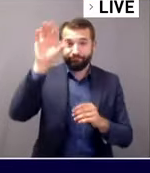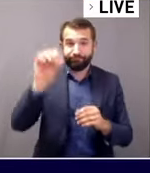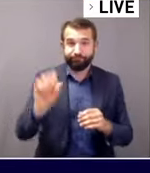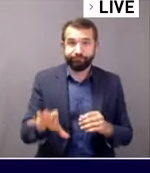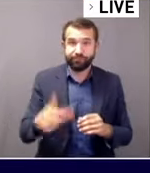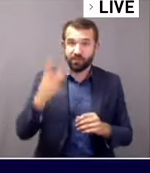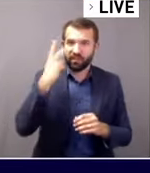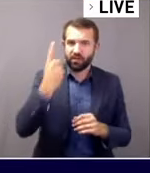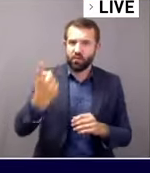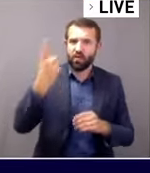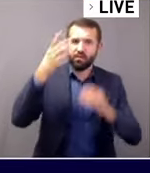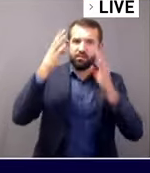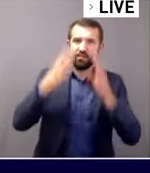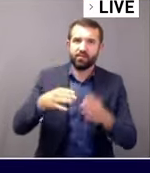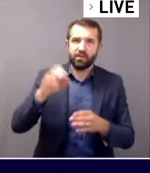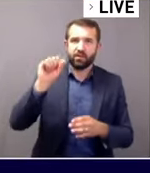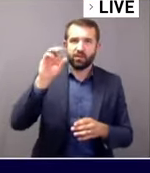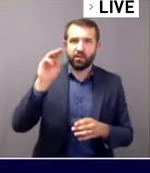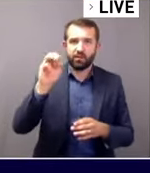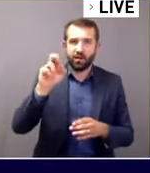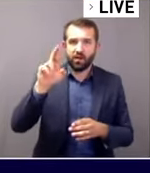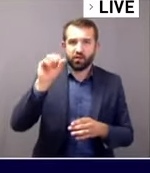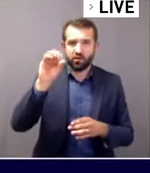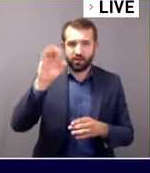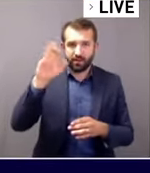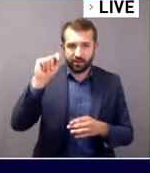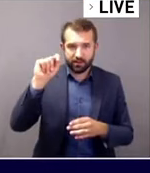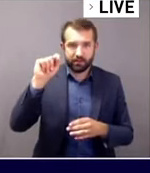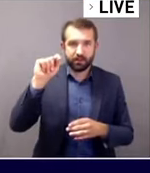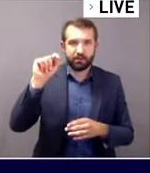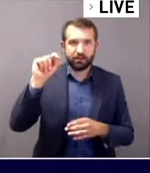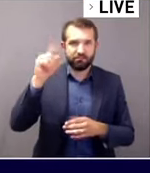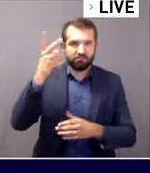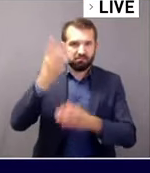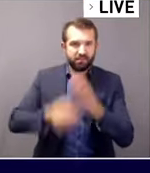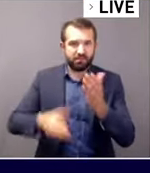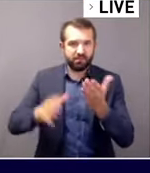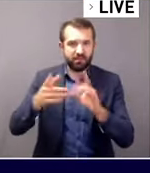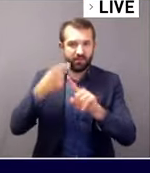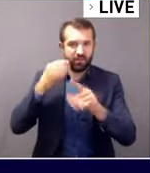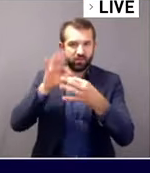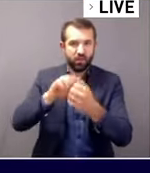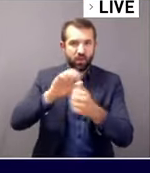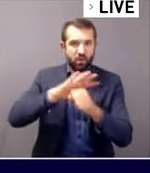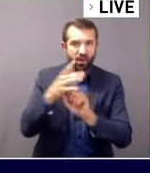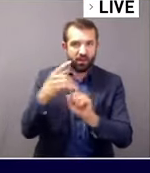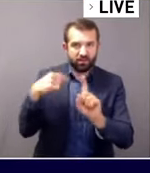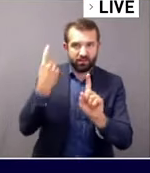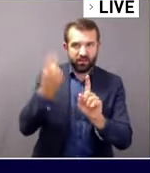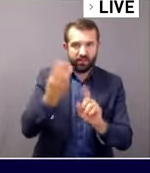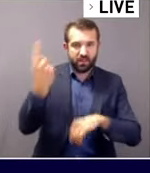County who died of COVID-related reasons on at some point in the last few days. And